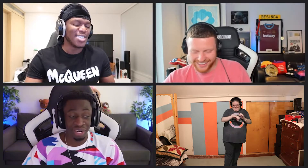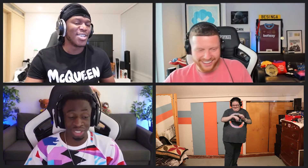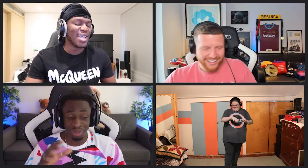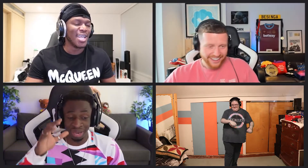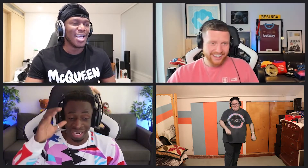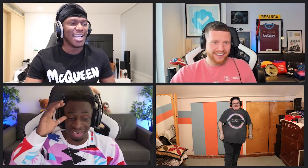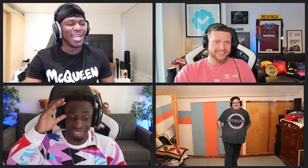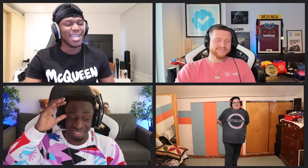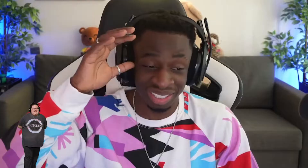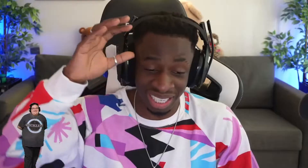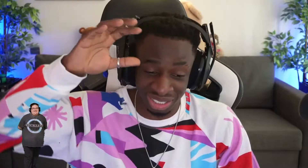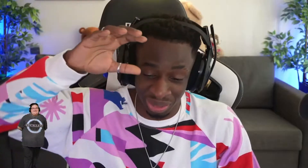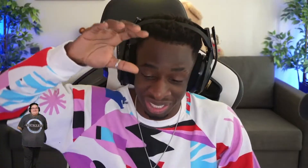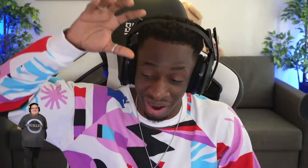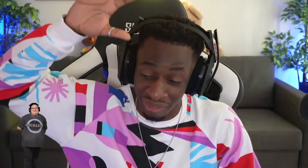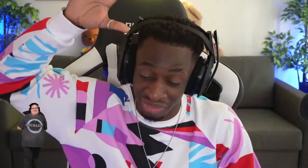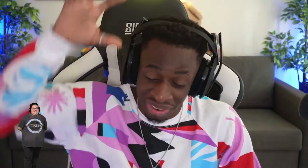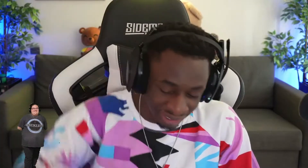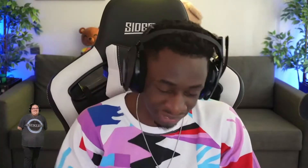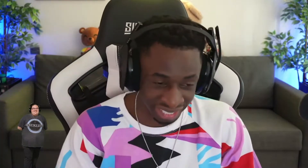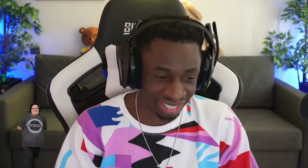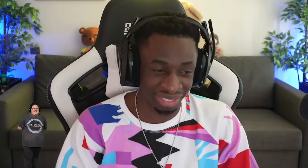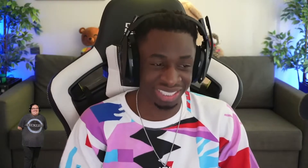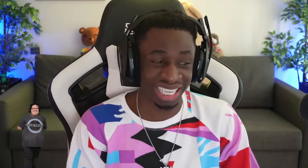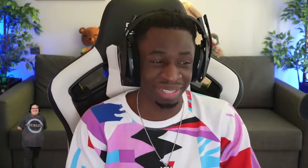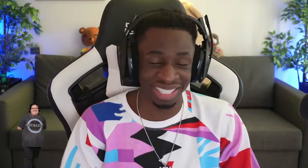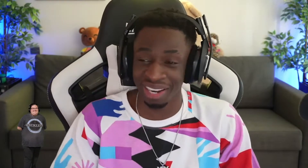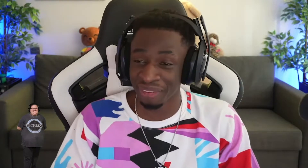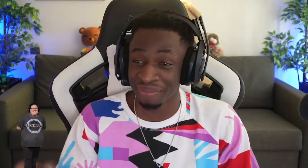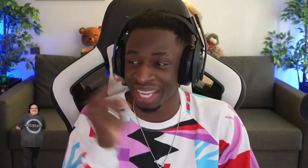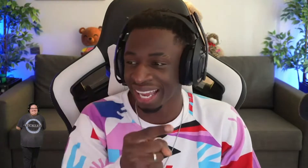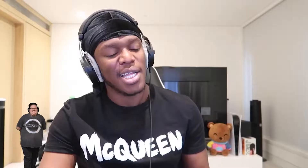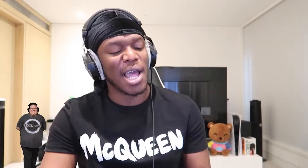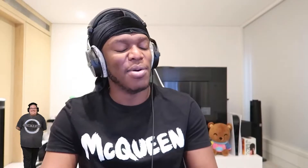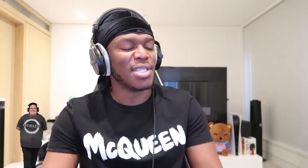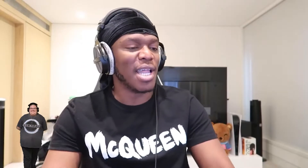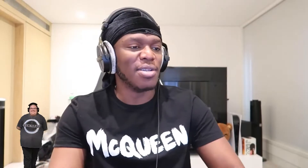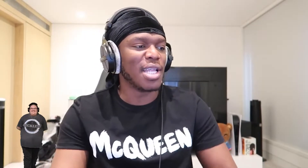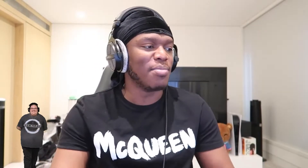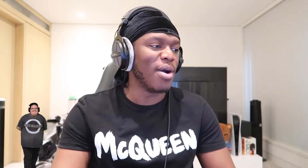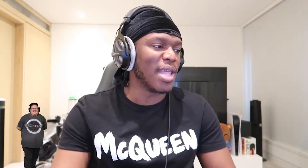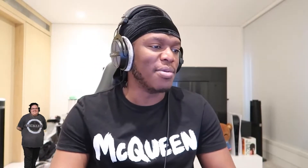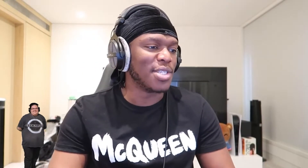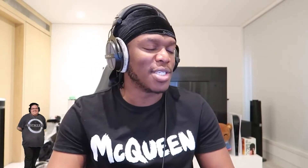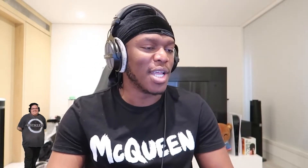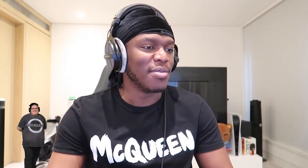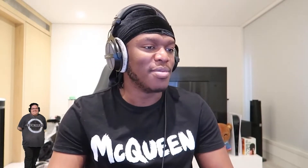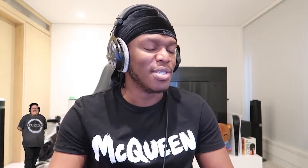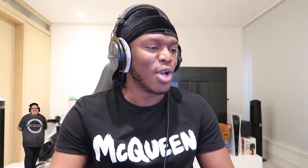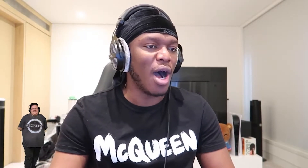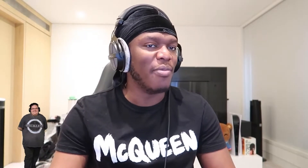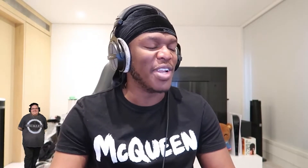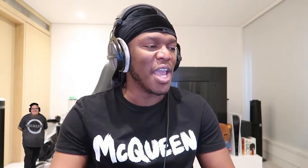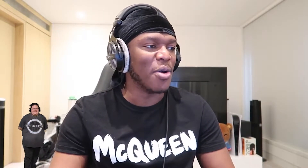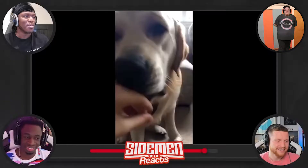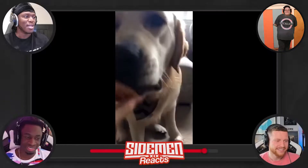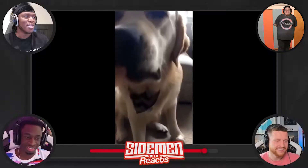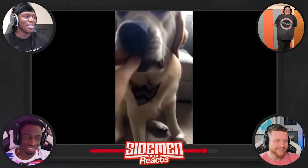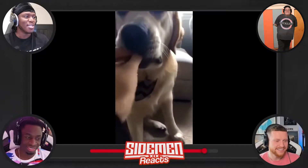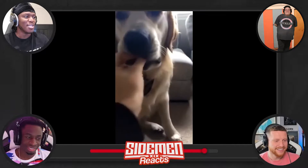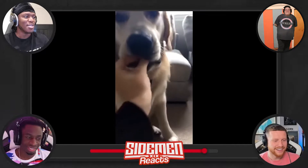There's nothing there. I've heard you make sex jokes out of nothing. You're telling me there's nothing for that? That's crazy, bro. That was just a calm